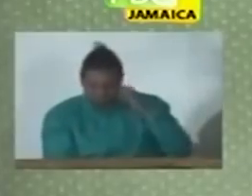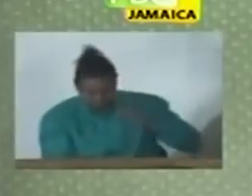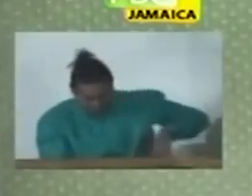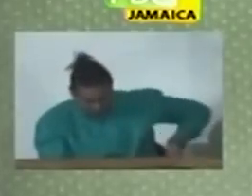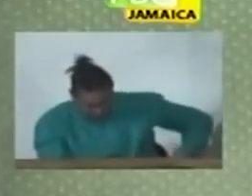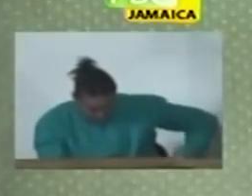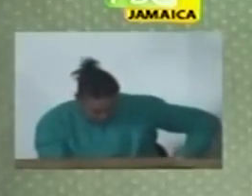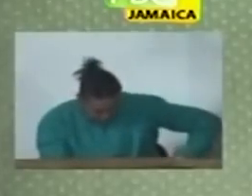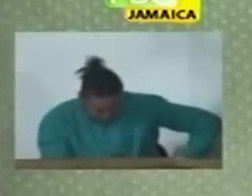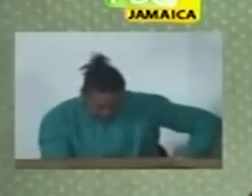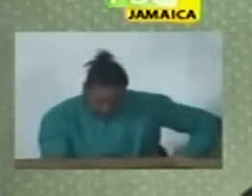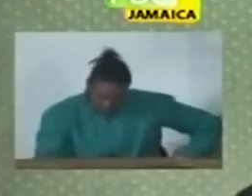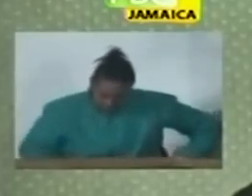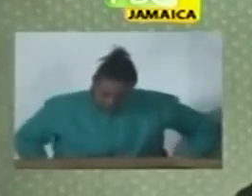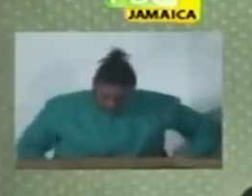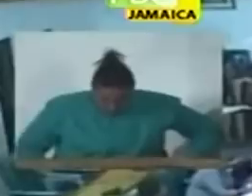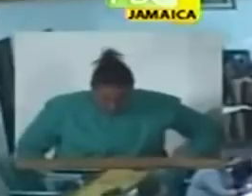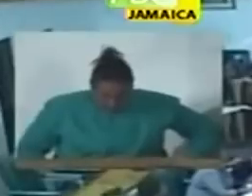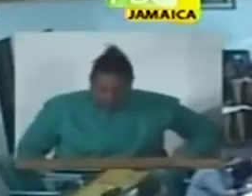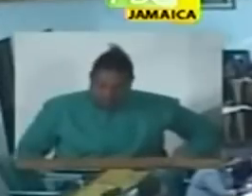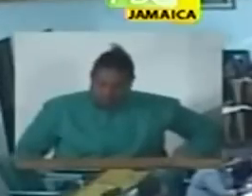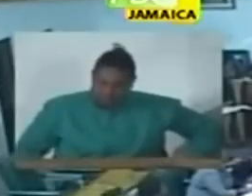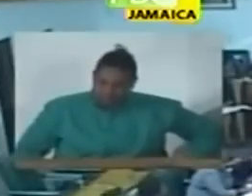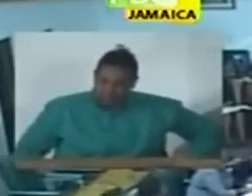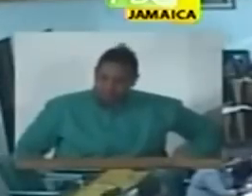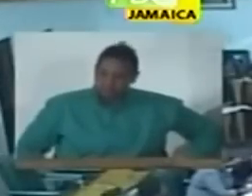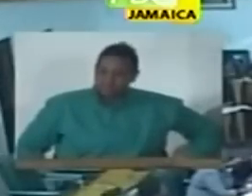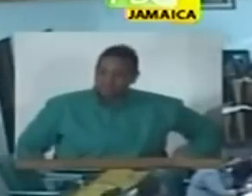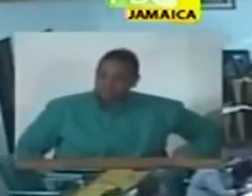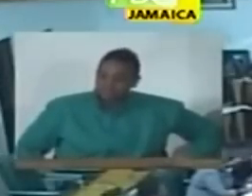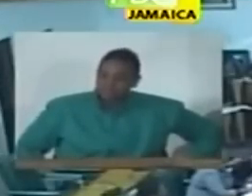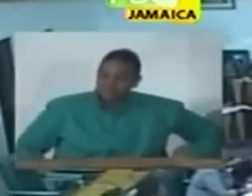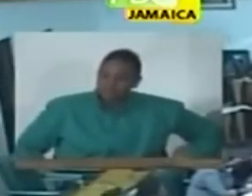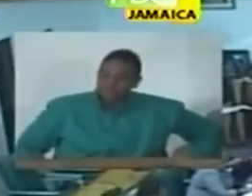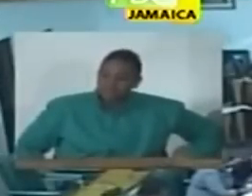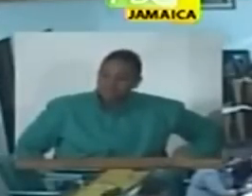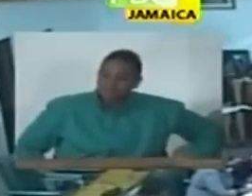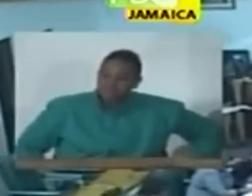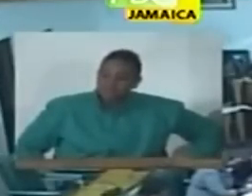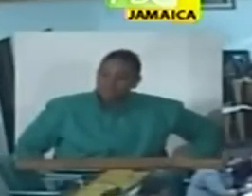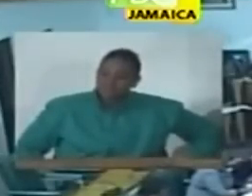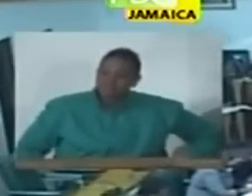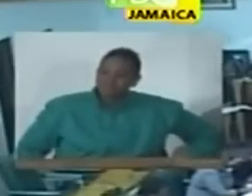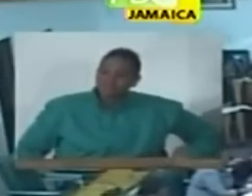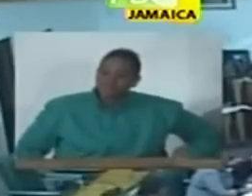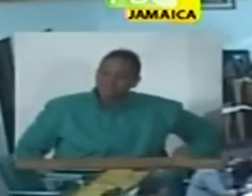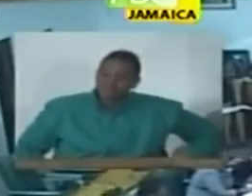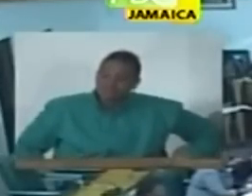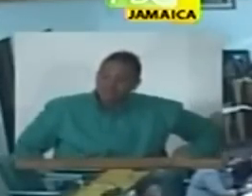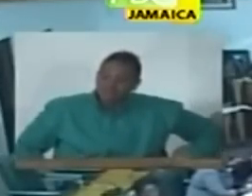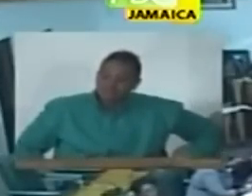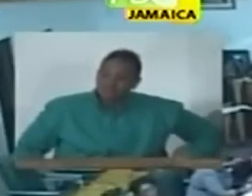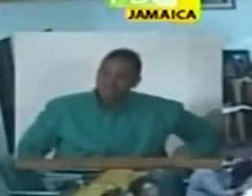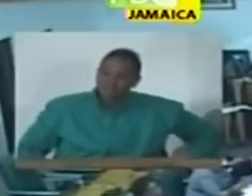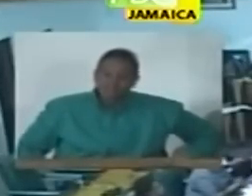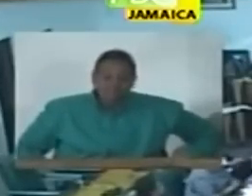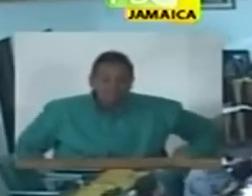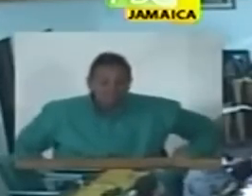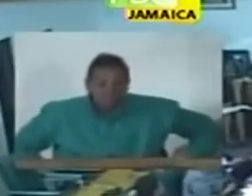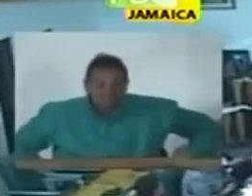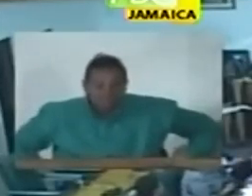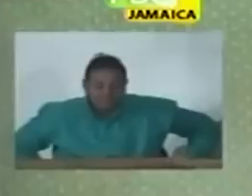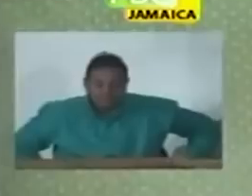can. Mr. President, I wish to say that before I have ever called in One